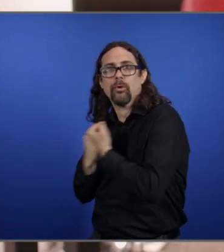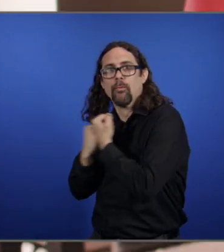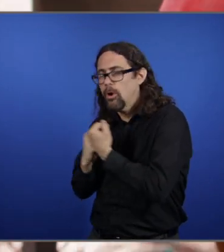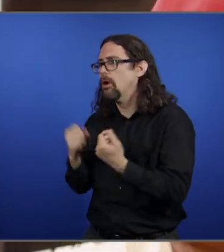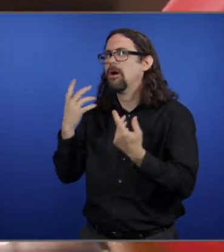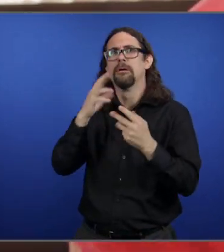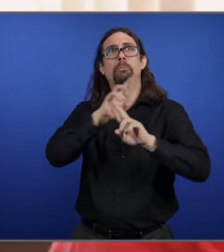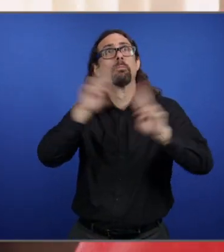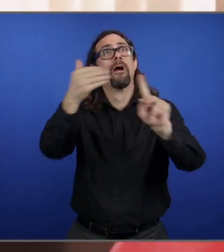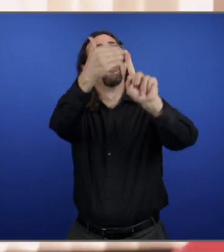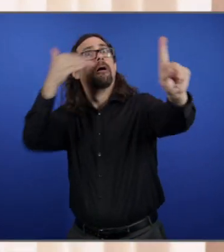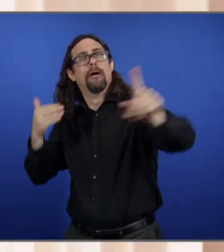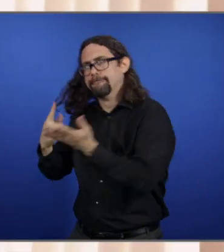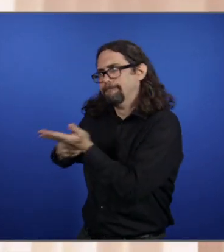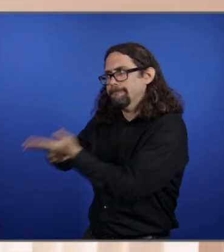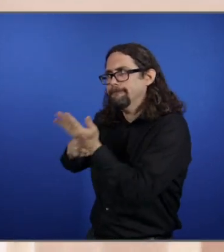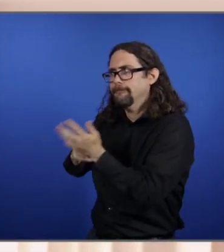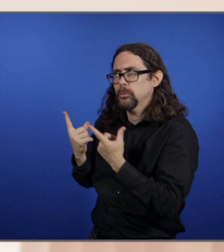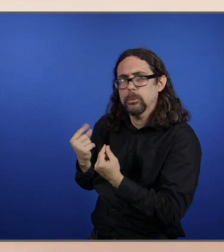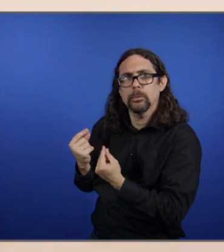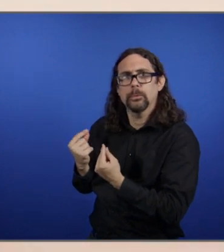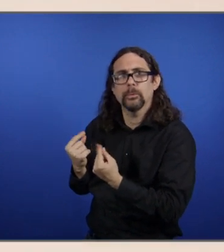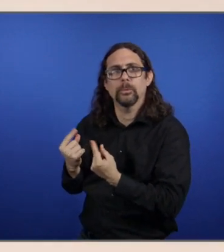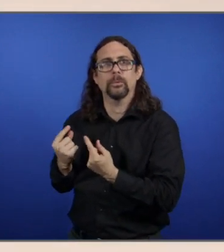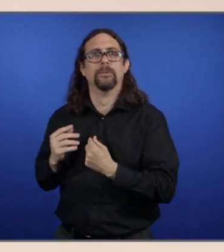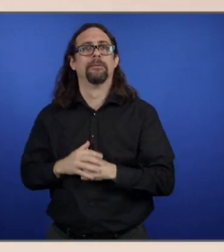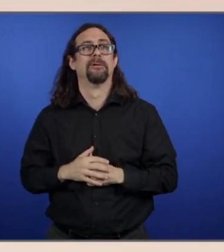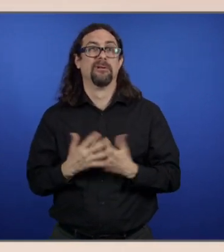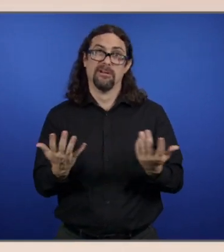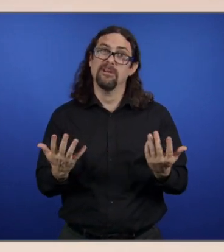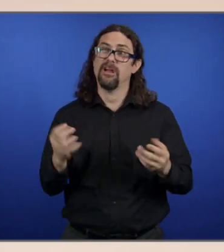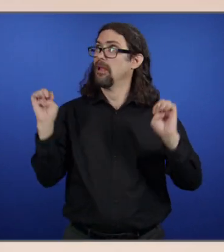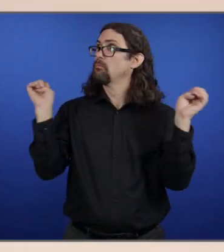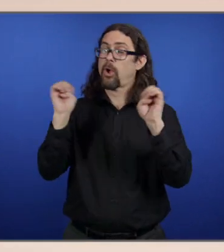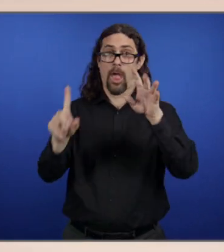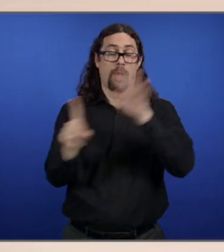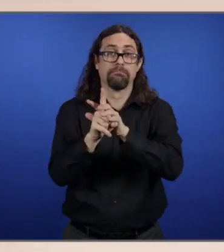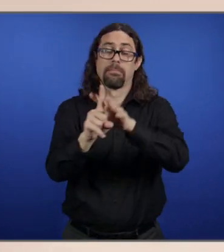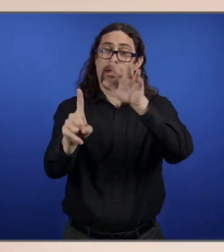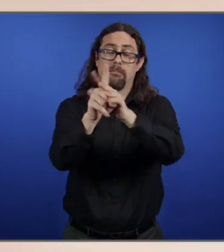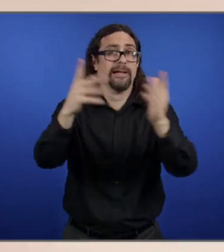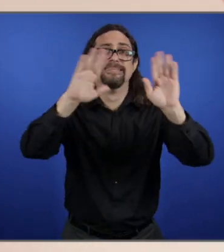a plan. We support each other, and we've talked about what we need to do ahead of time.